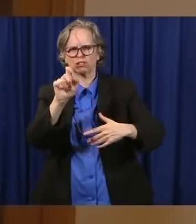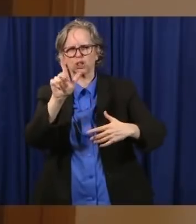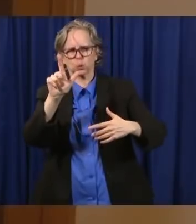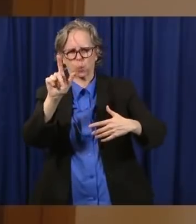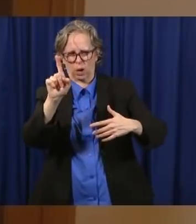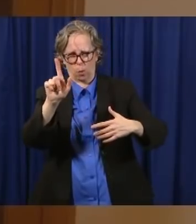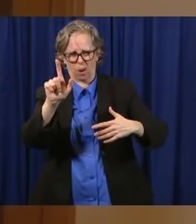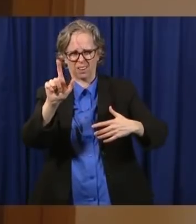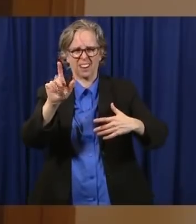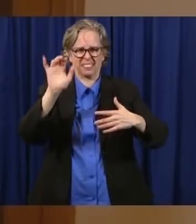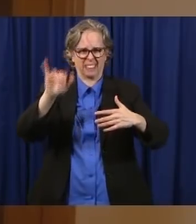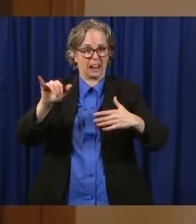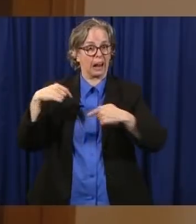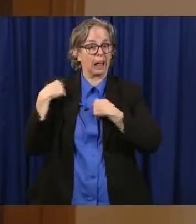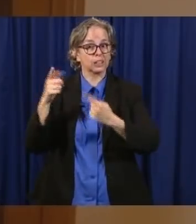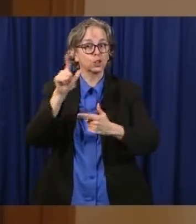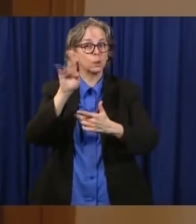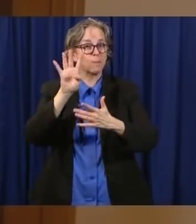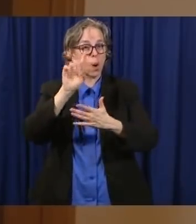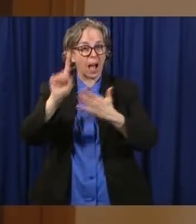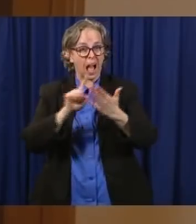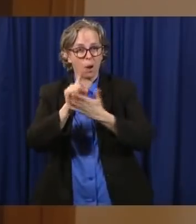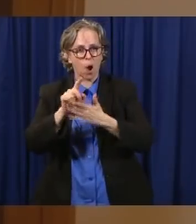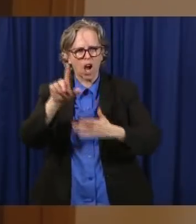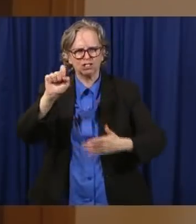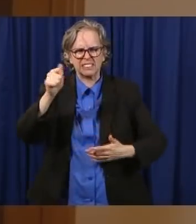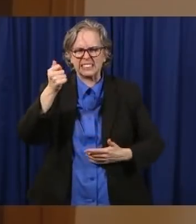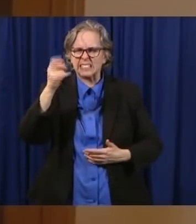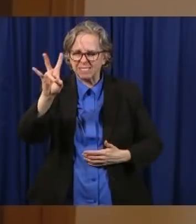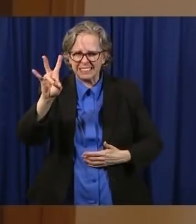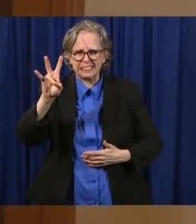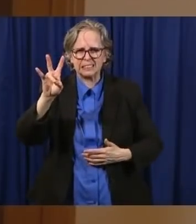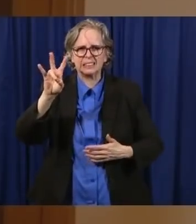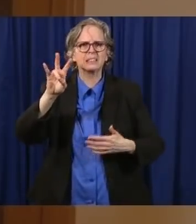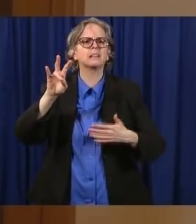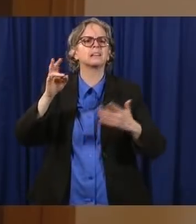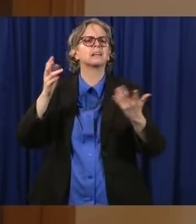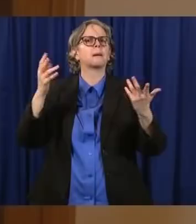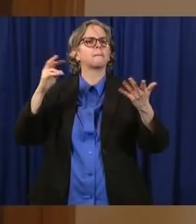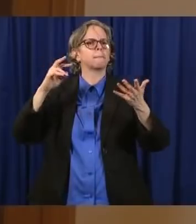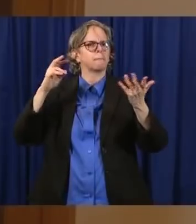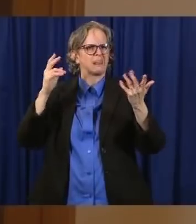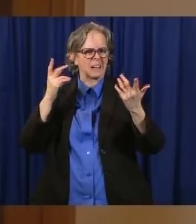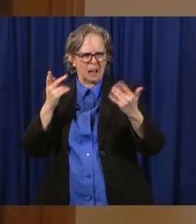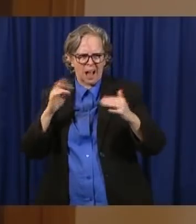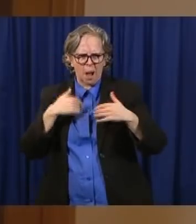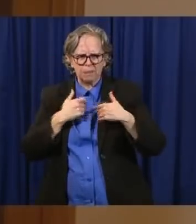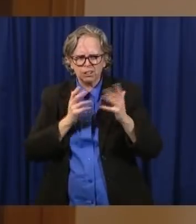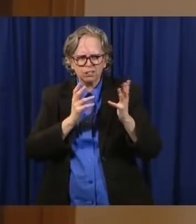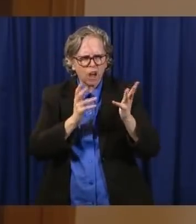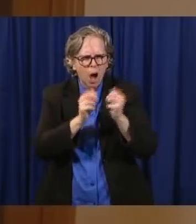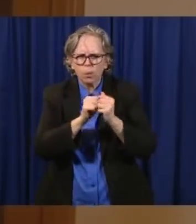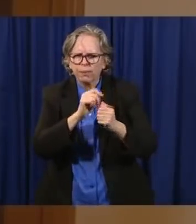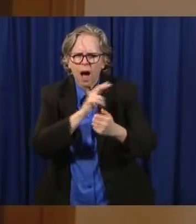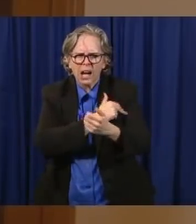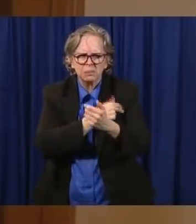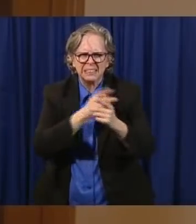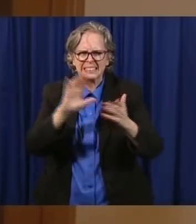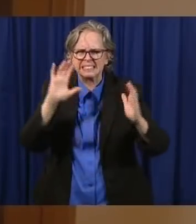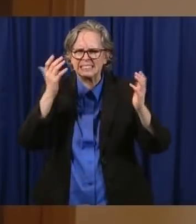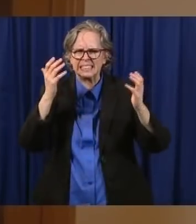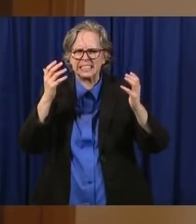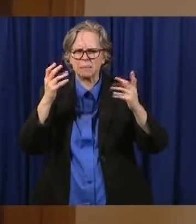was 117 in hospitalizations. Talking to a lot of the hospital CEOs, they have seen that staying relatively steady.